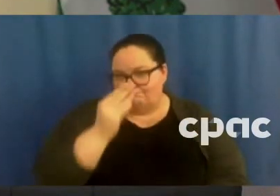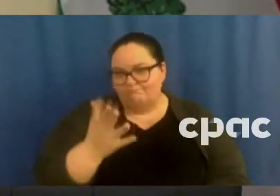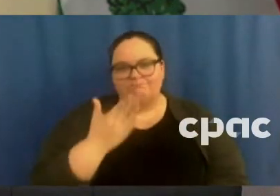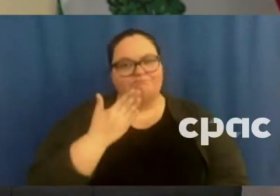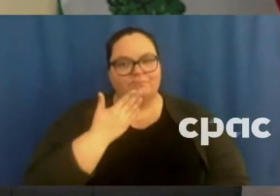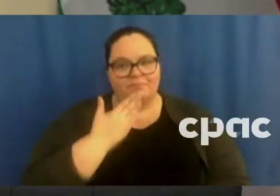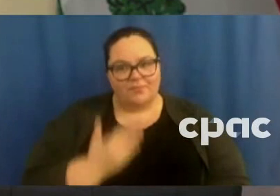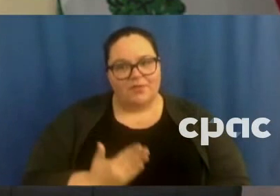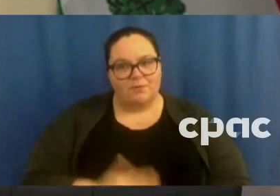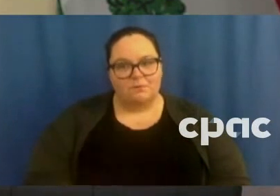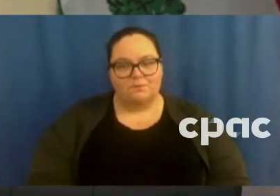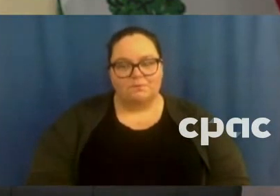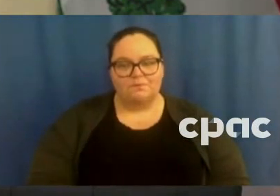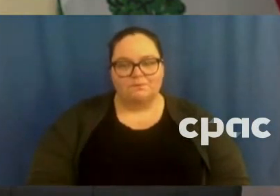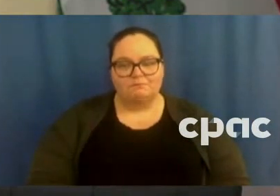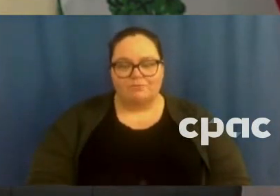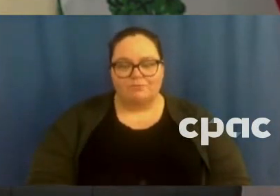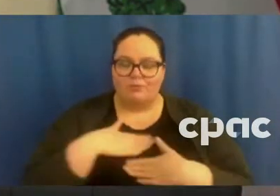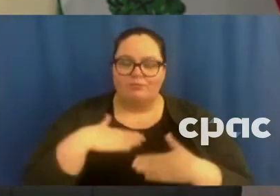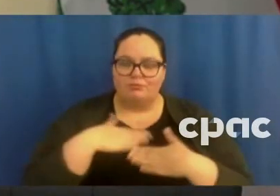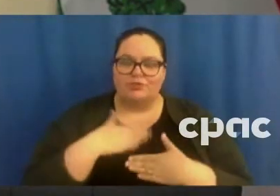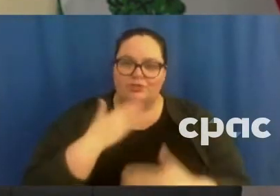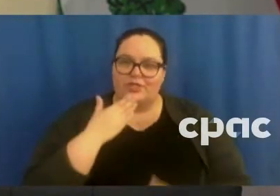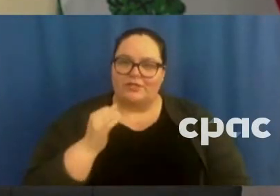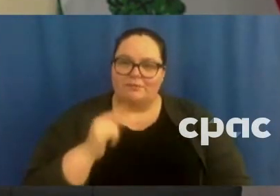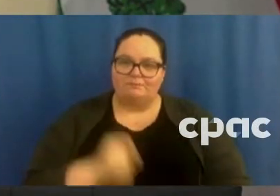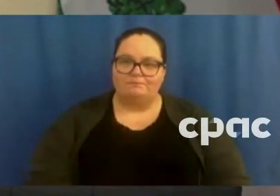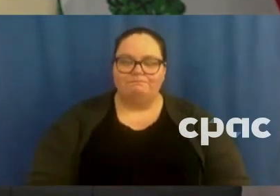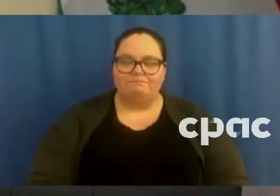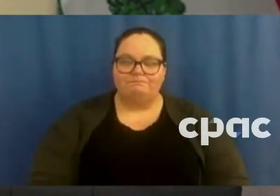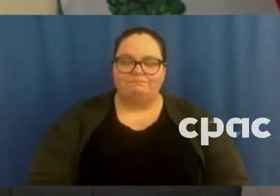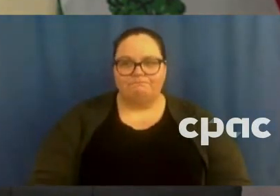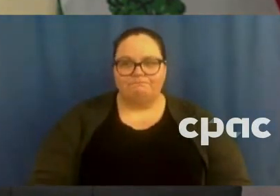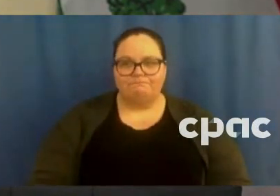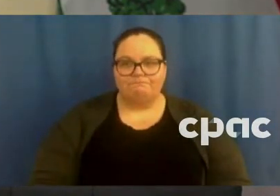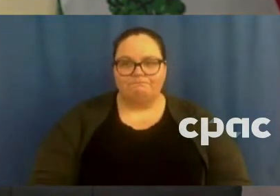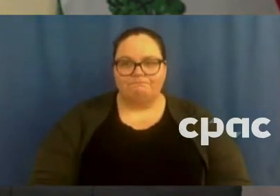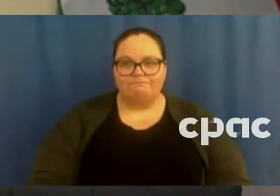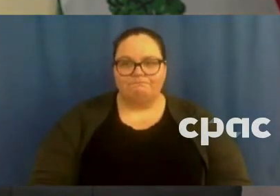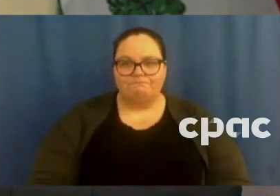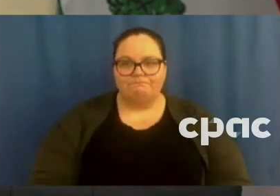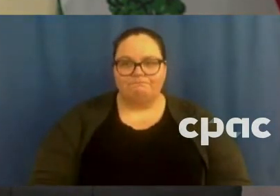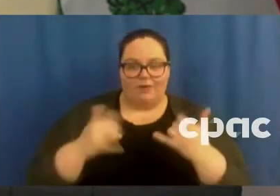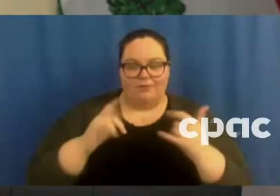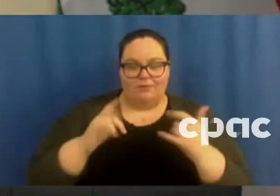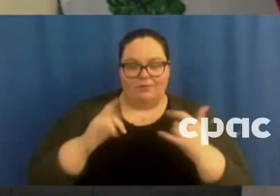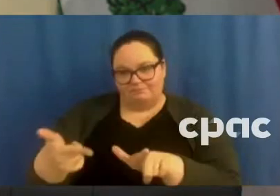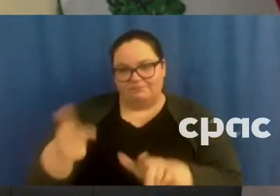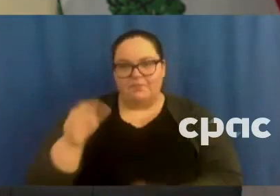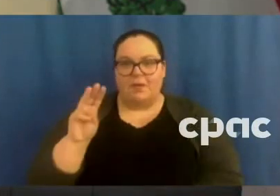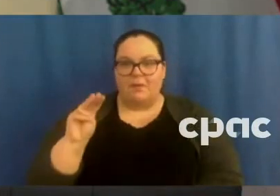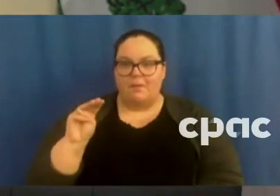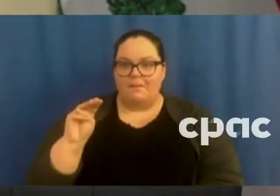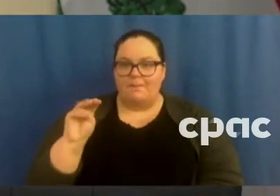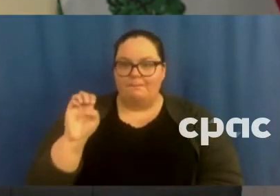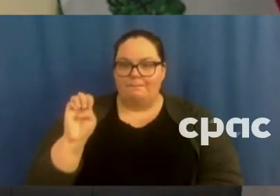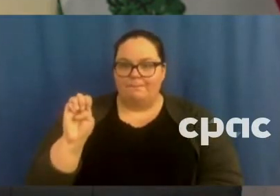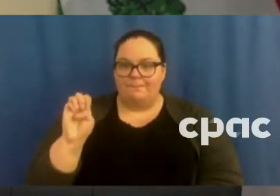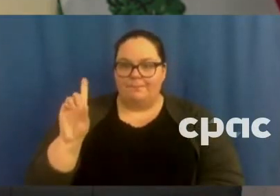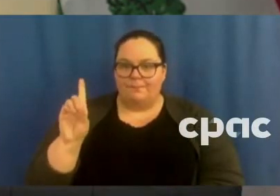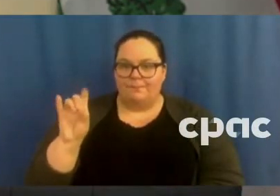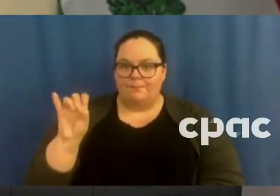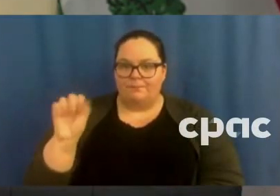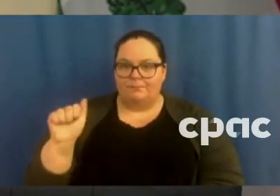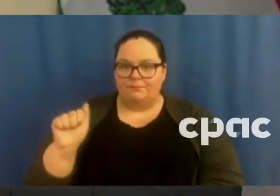and the gratitude of all Islanders for that. So with that, I will turn it over to questions from our